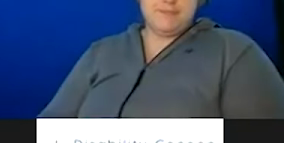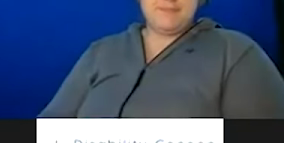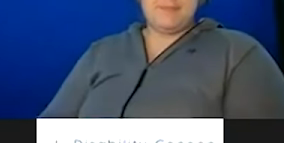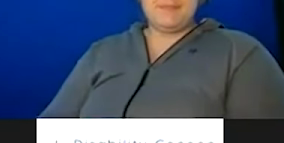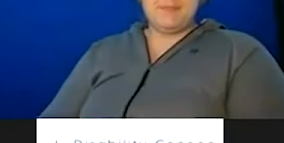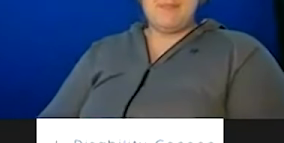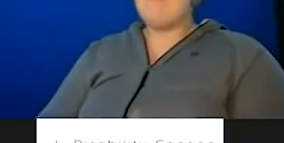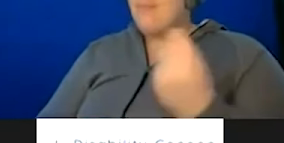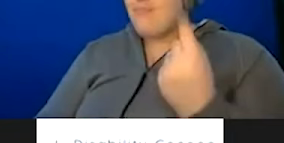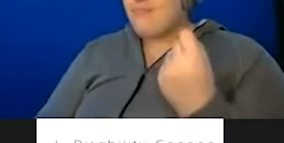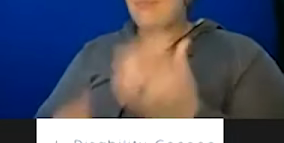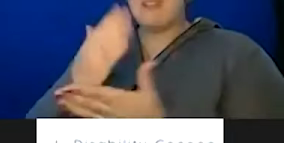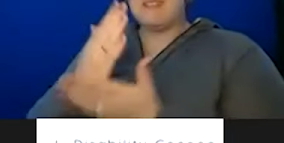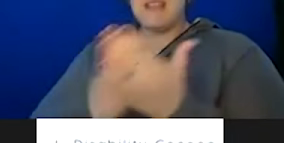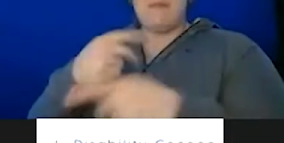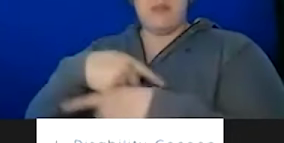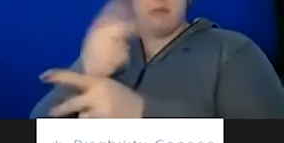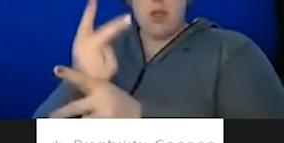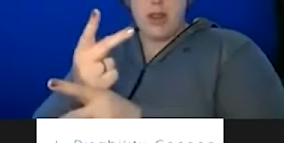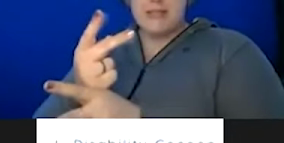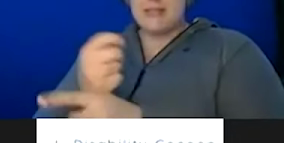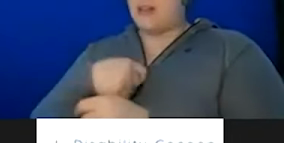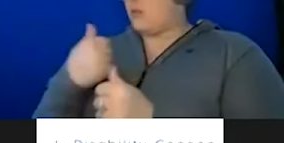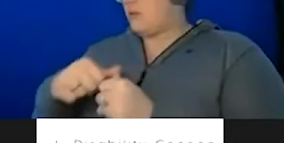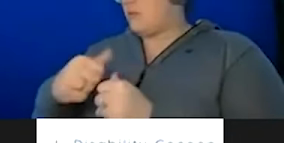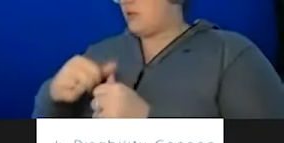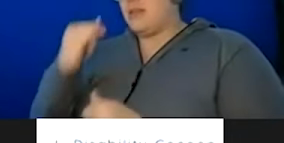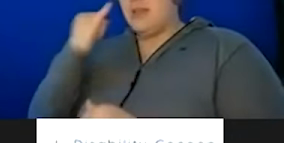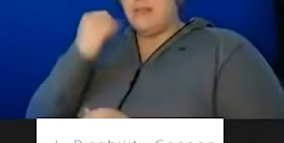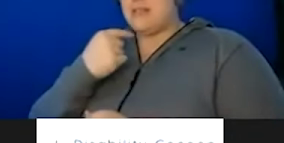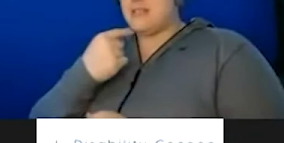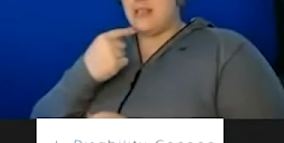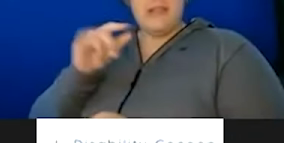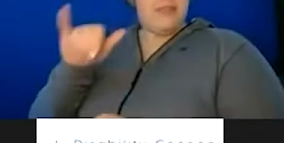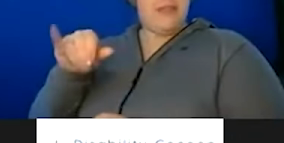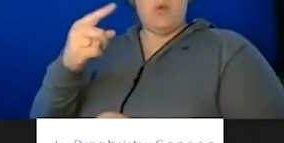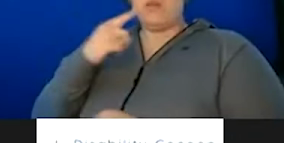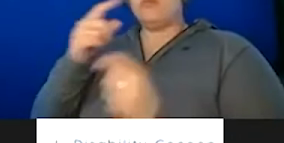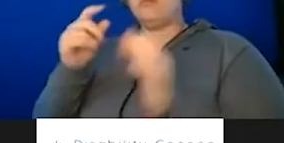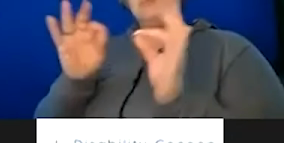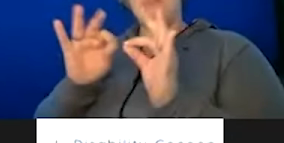products, I can't remember if I said this one. This one runs about $45,